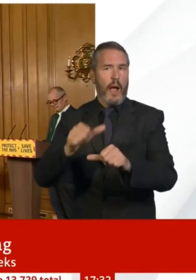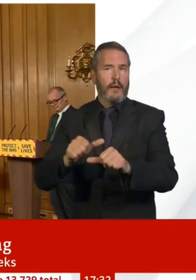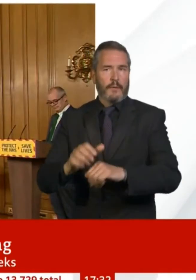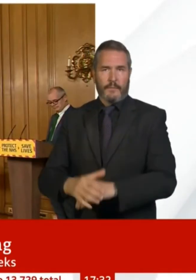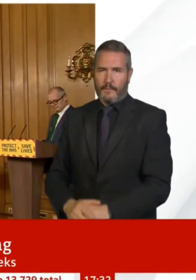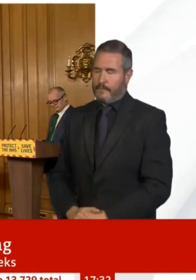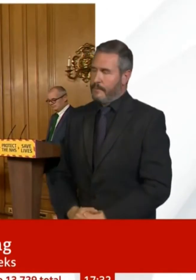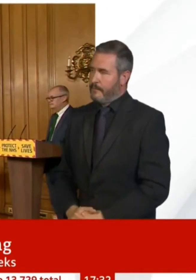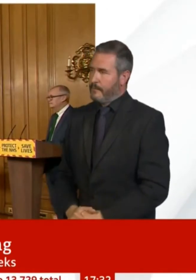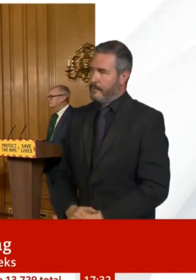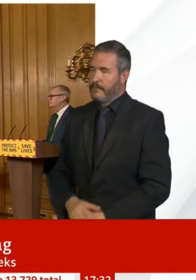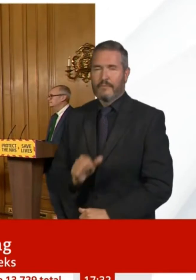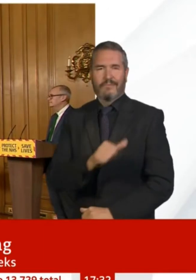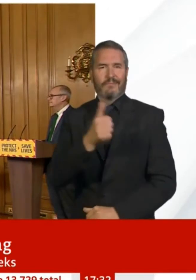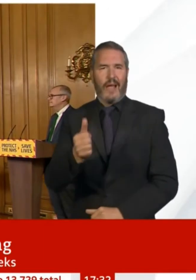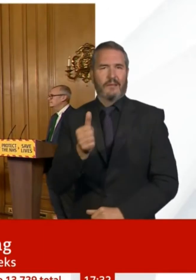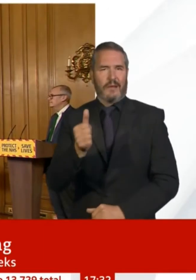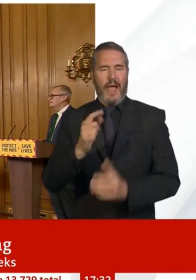Ben Kentish from LBC.